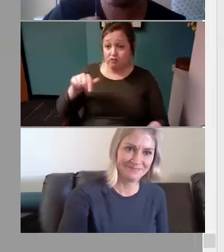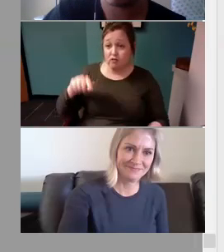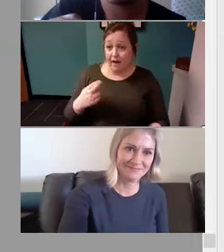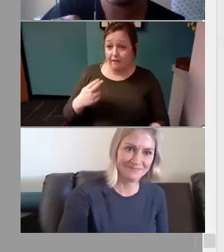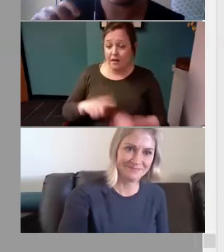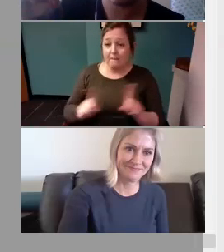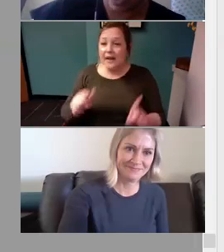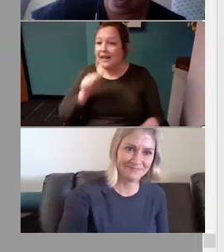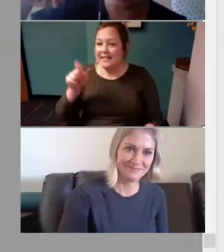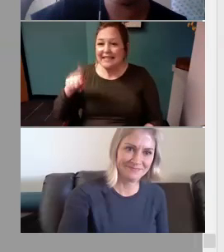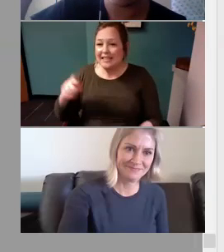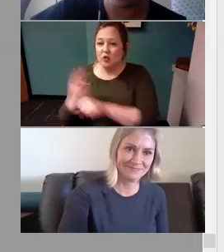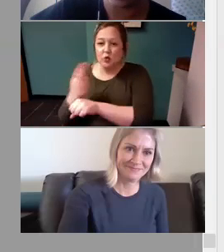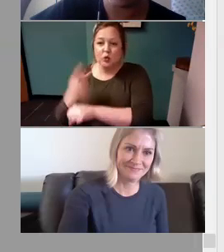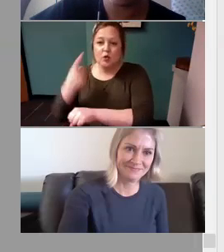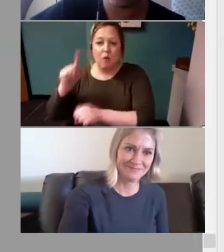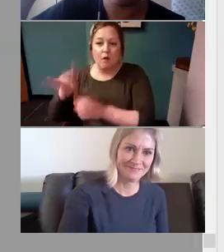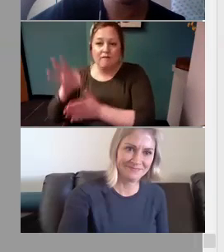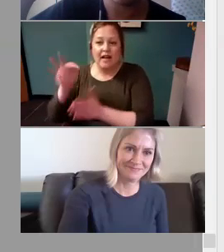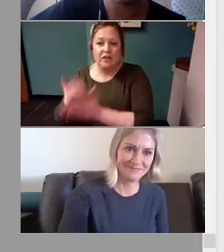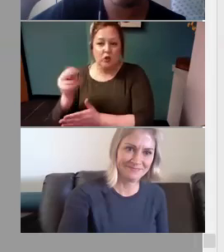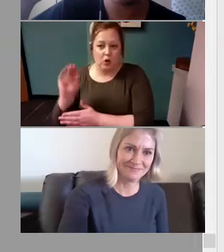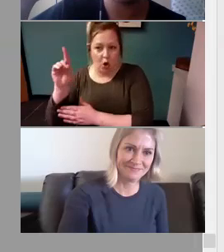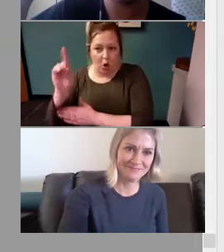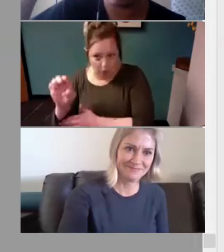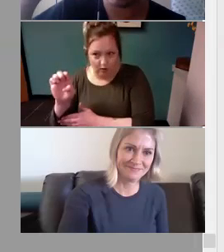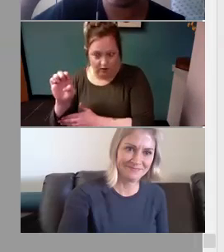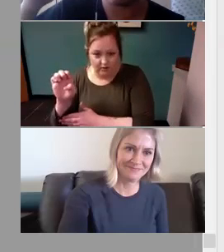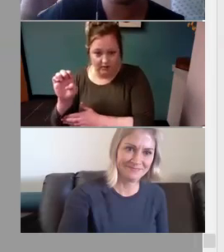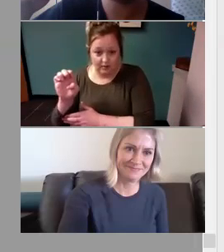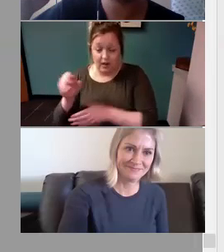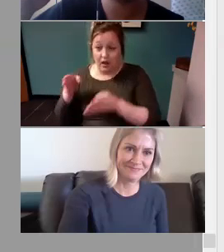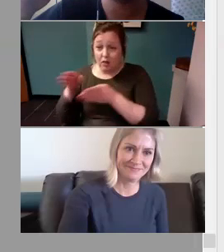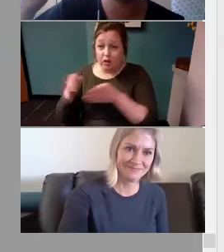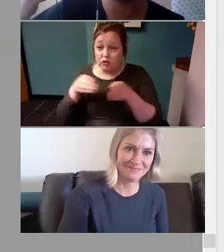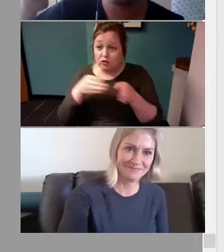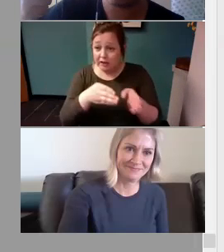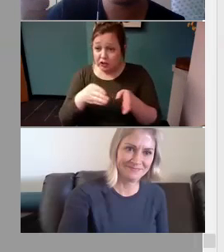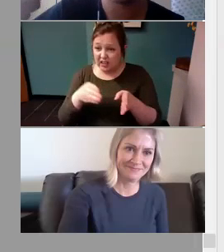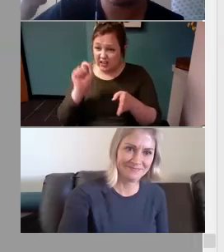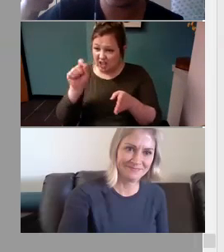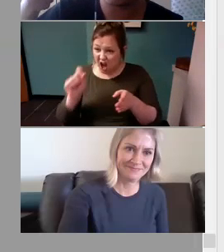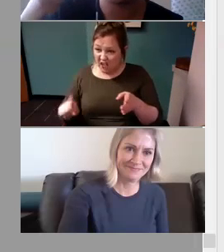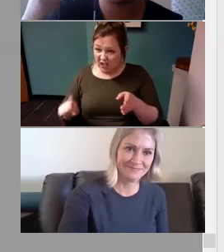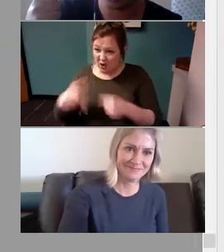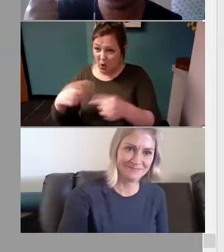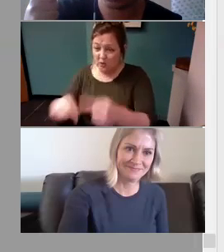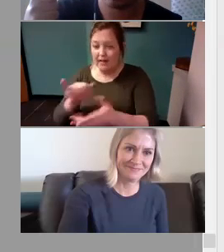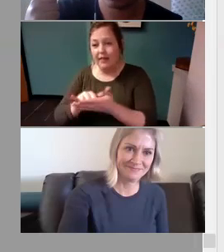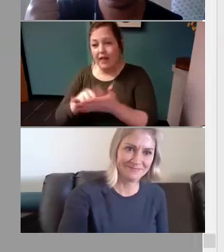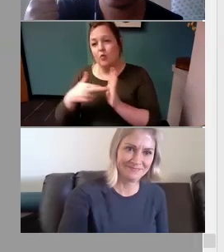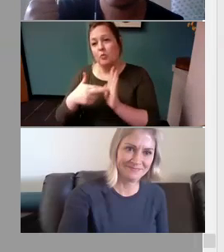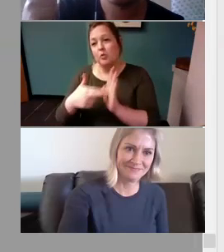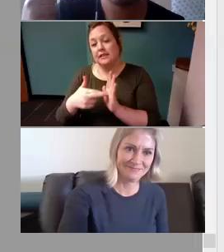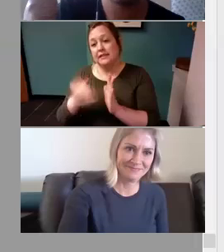represent. And the direction those dotted edges go are basically representing whether they are a forward edge or a back edge or a cross